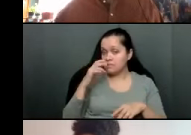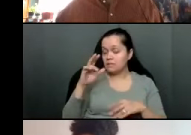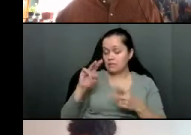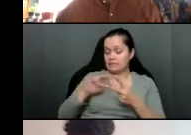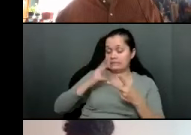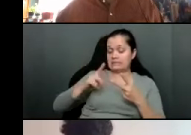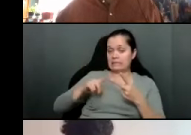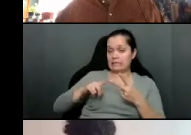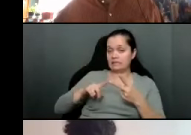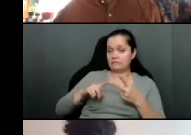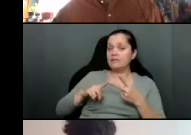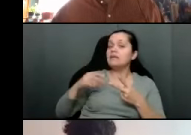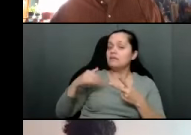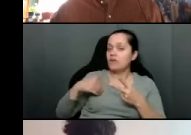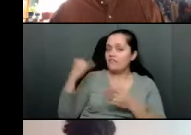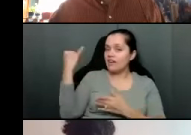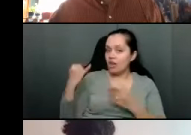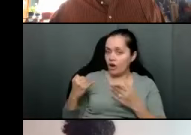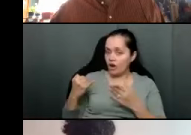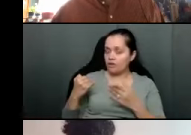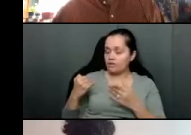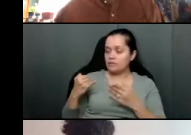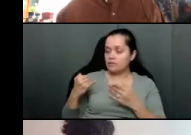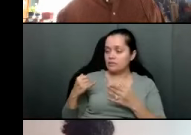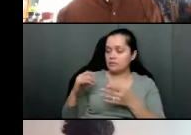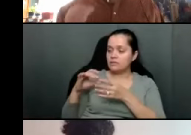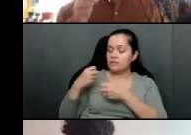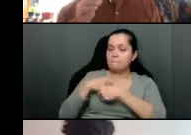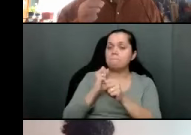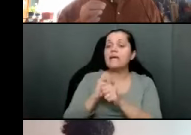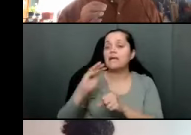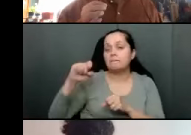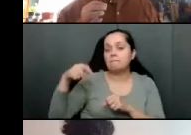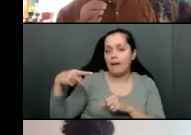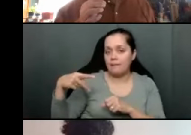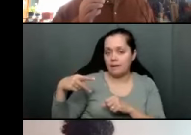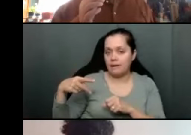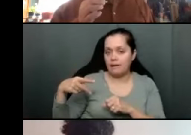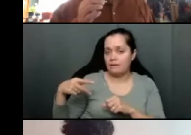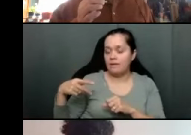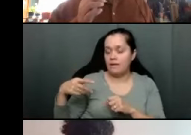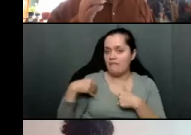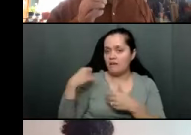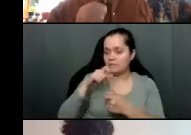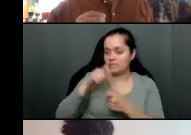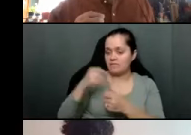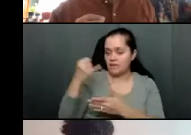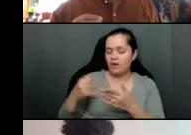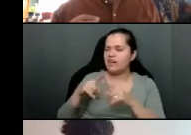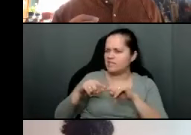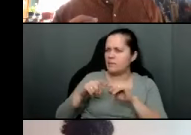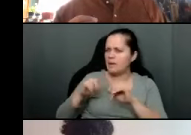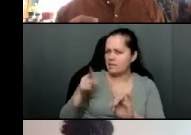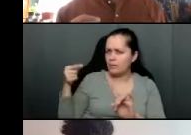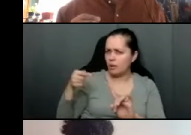Secondly, there is an art of map making. There's an art of map making. It depends on what the purpose